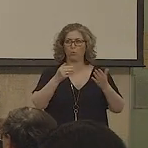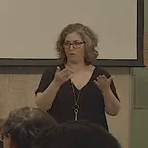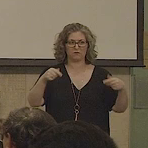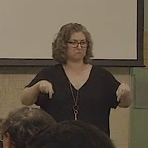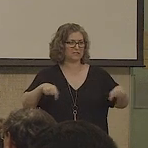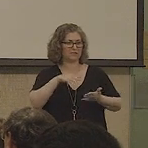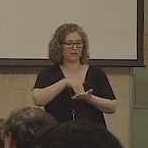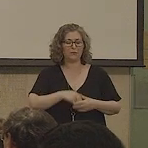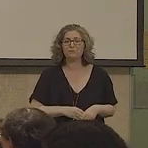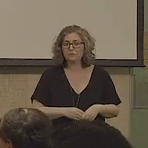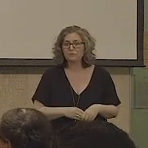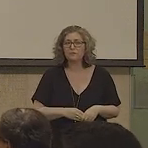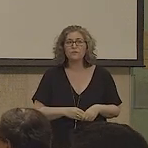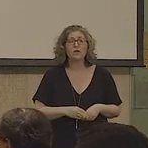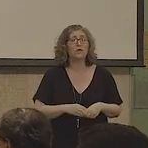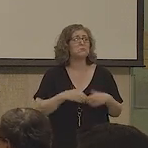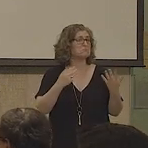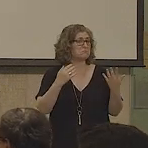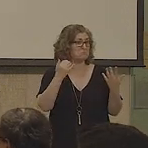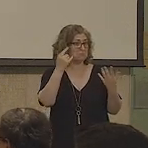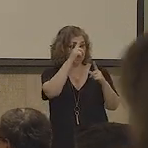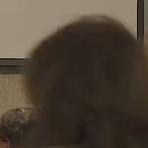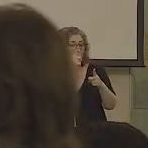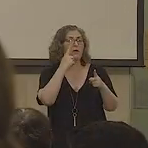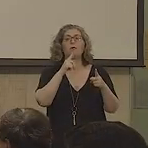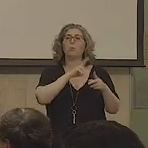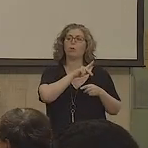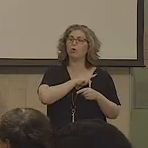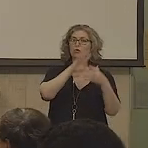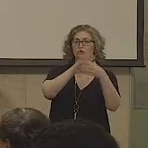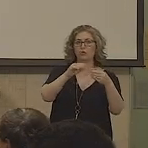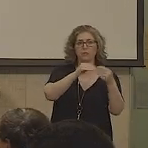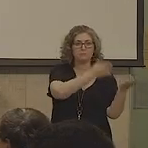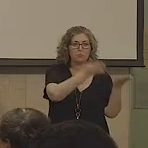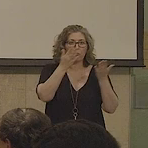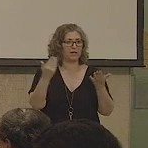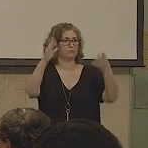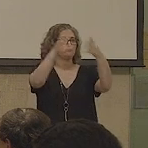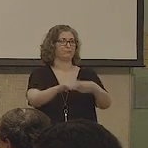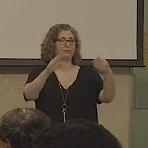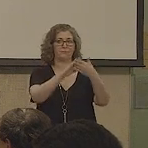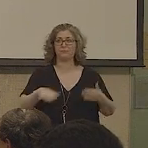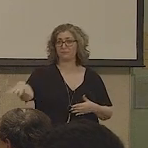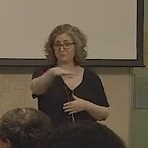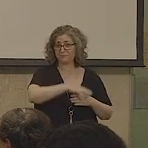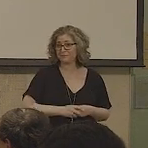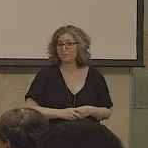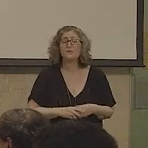Center. And the idea behind it is to bring personal stories to our stage that are not